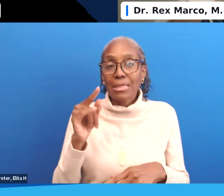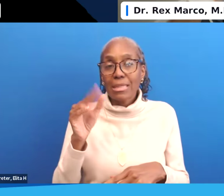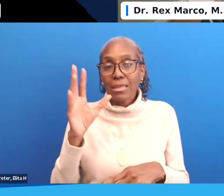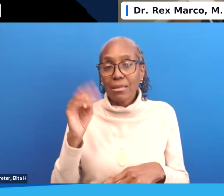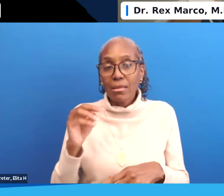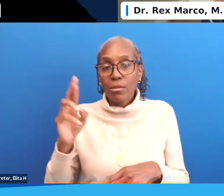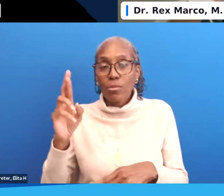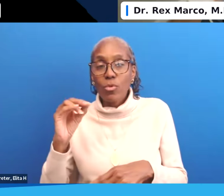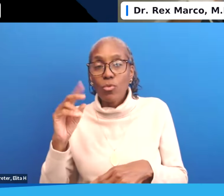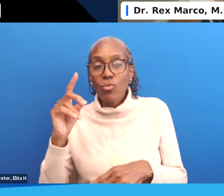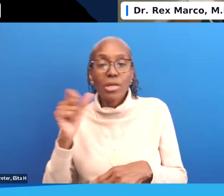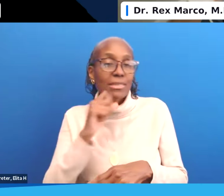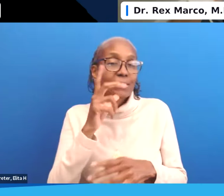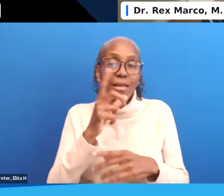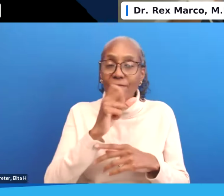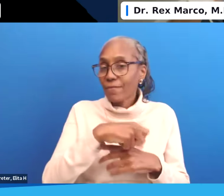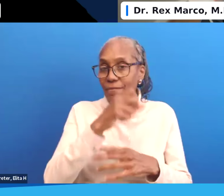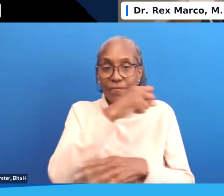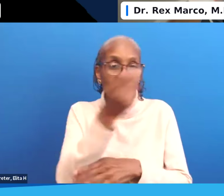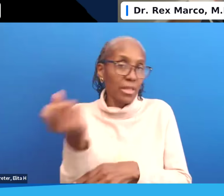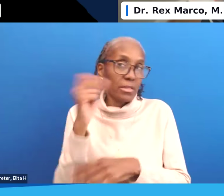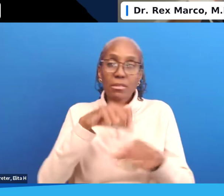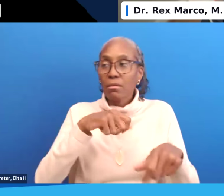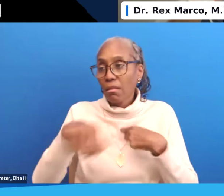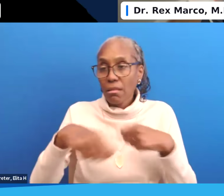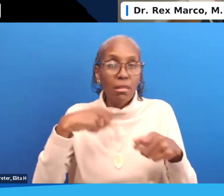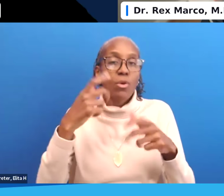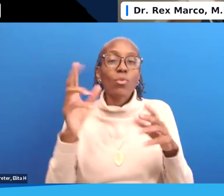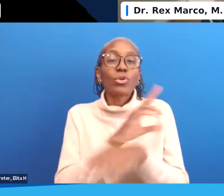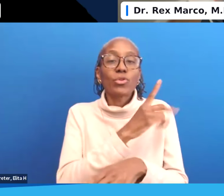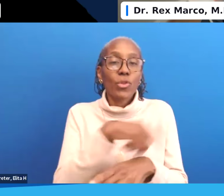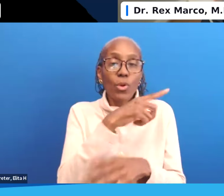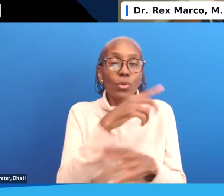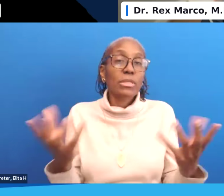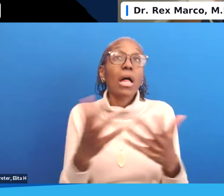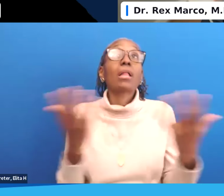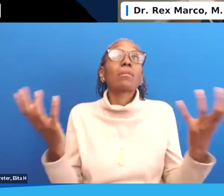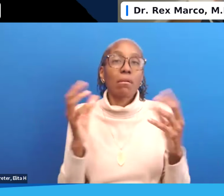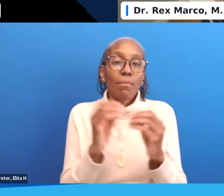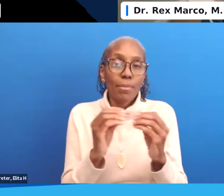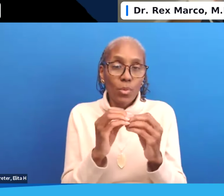are not flexible way, way more. In fact,